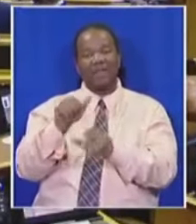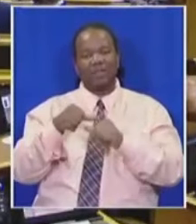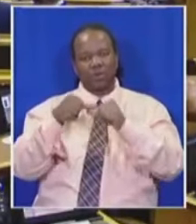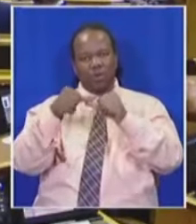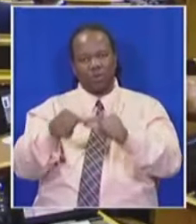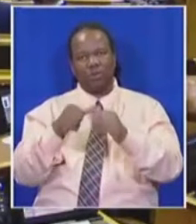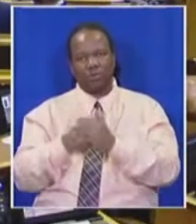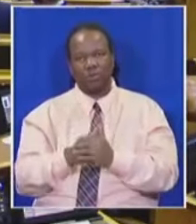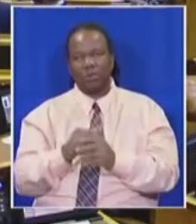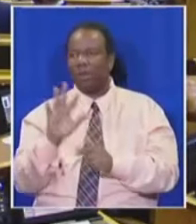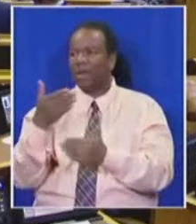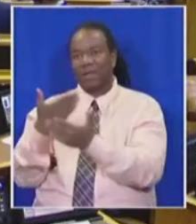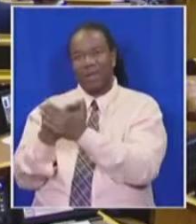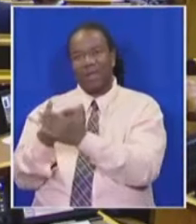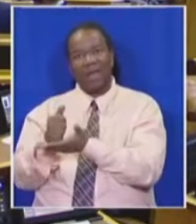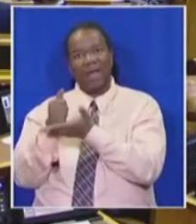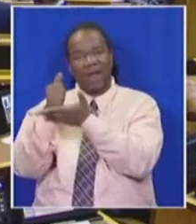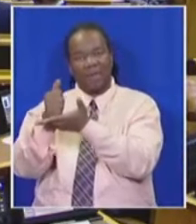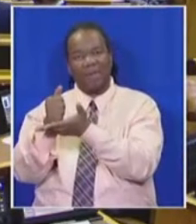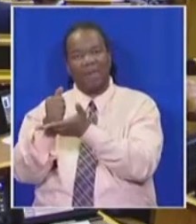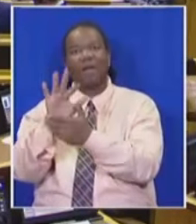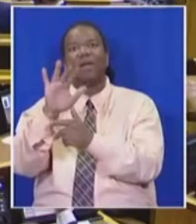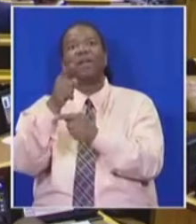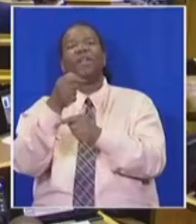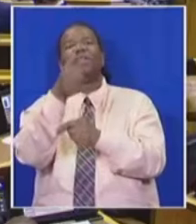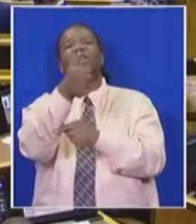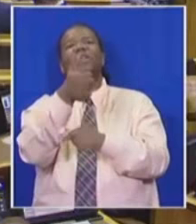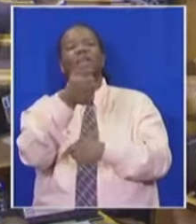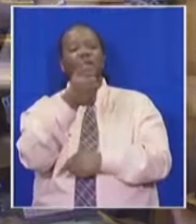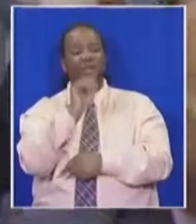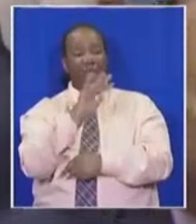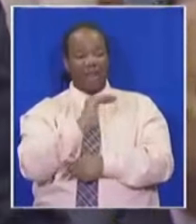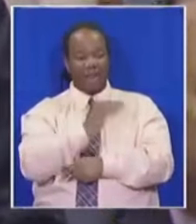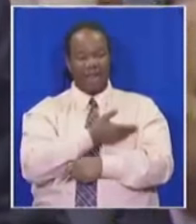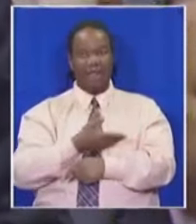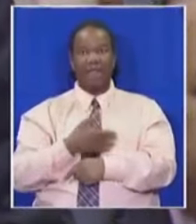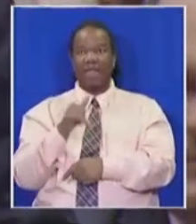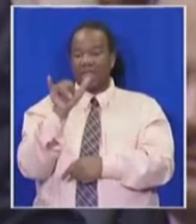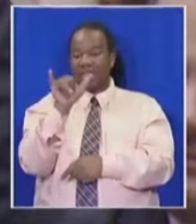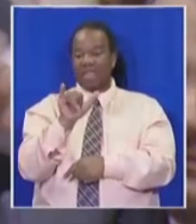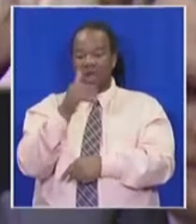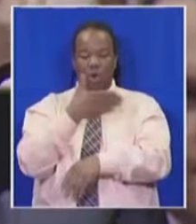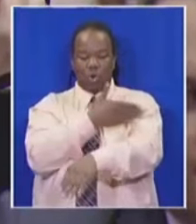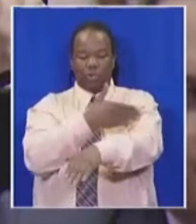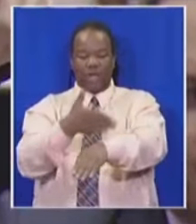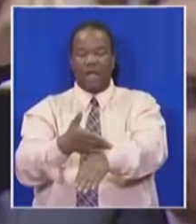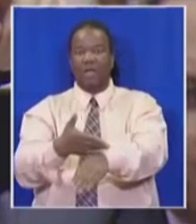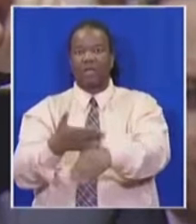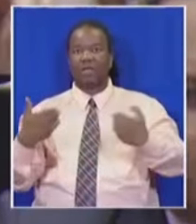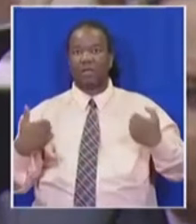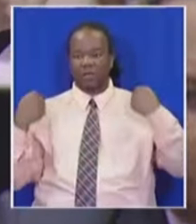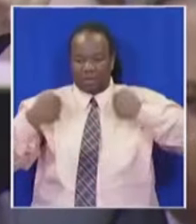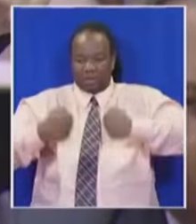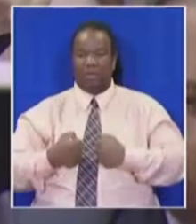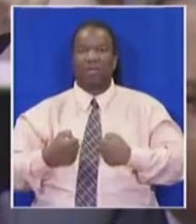may assist you, the row at the back by the door, there's a lady with a yellow jacket. Do you see that lady? Do you see the lady with the